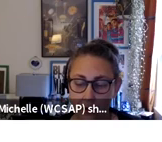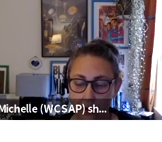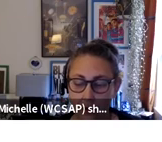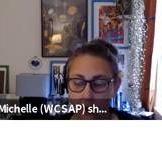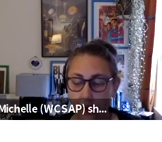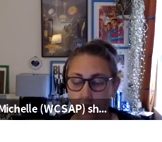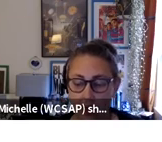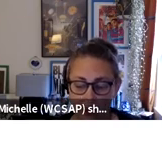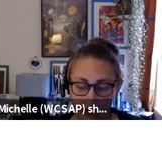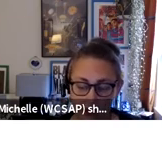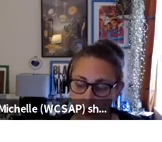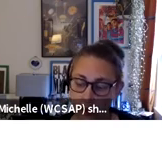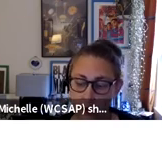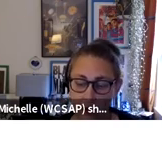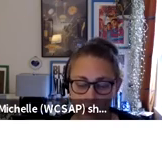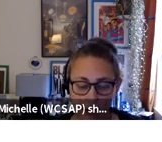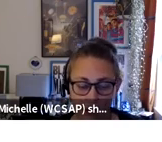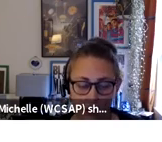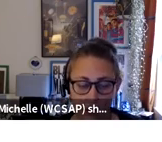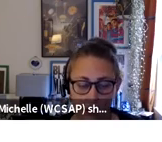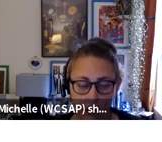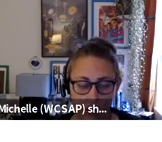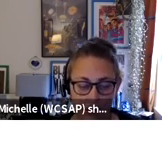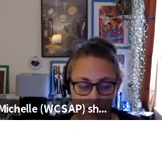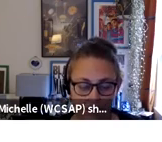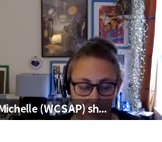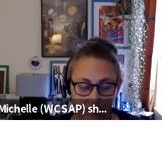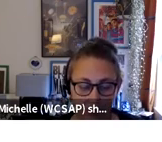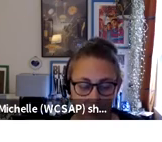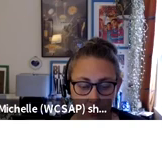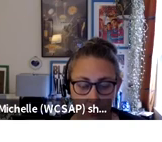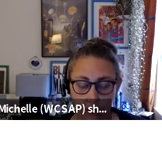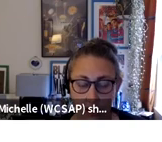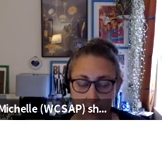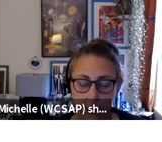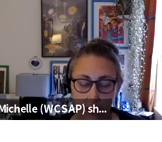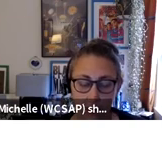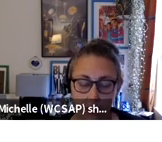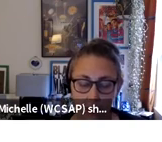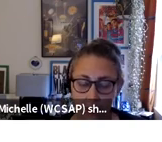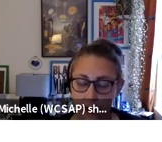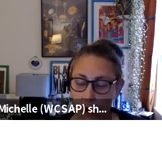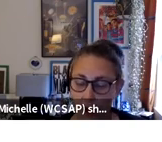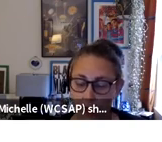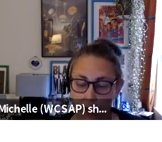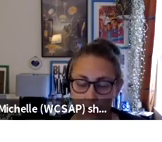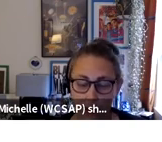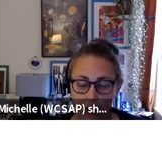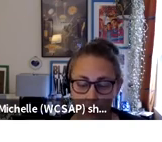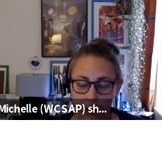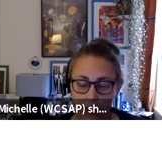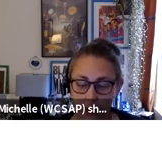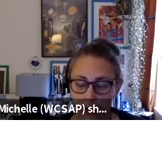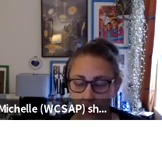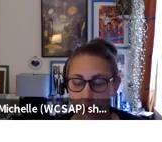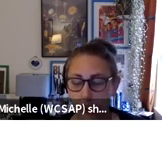around kind of the head of the Puget Sound area. The tribes on the treaty were Nisqually,